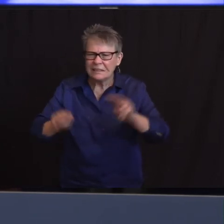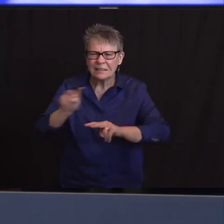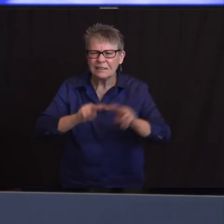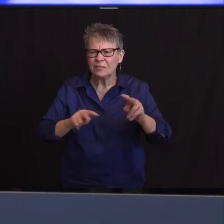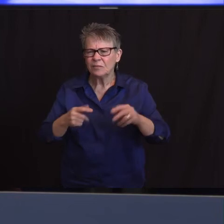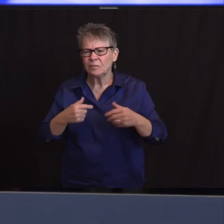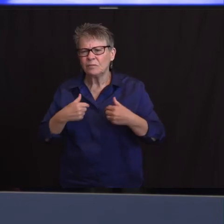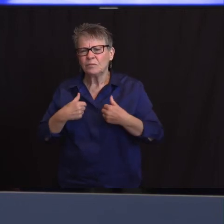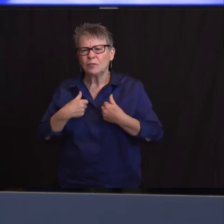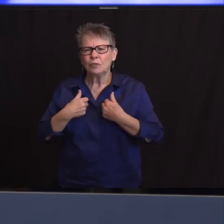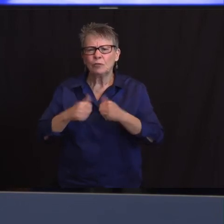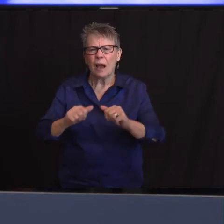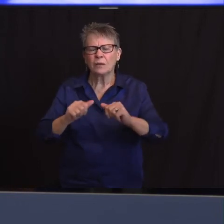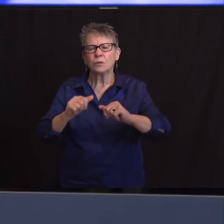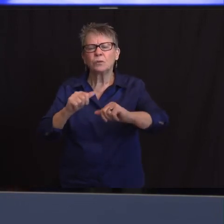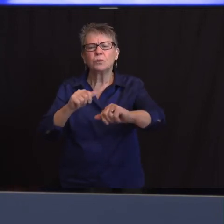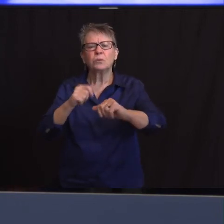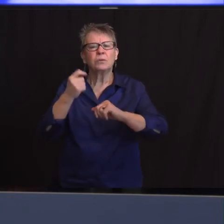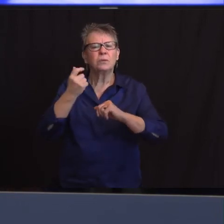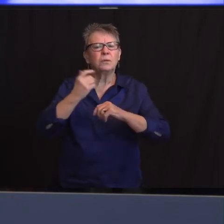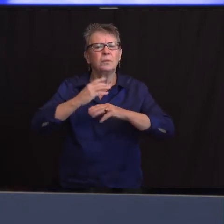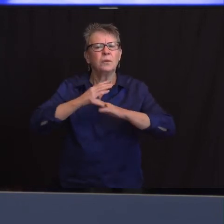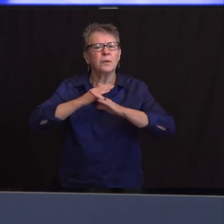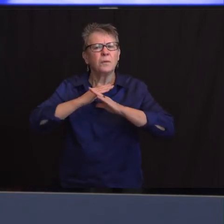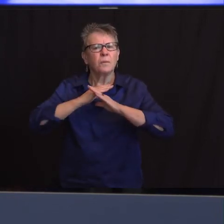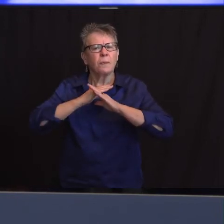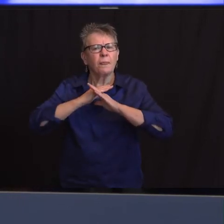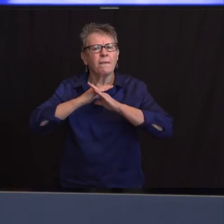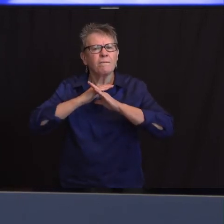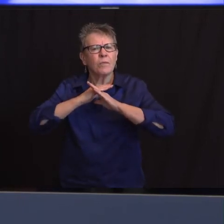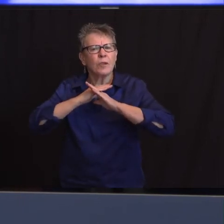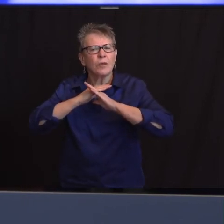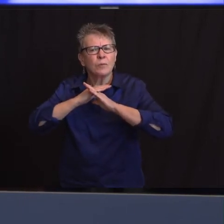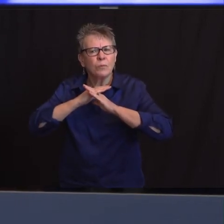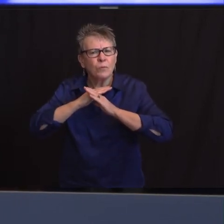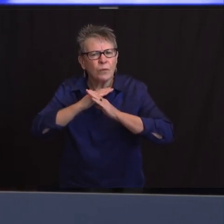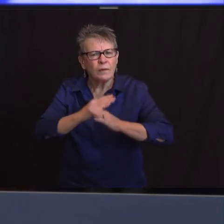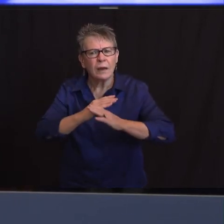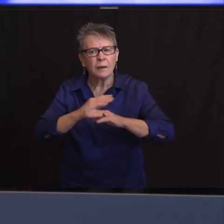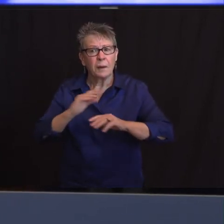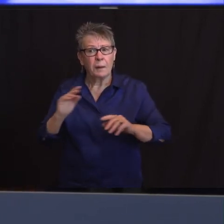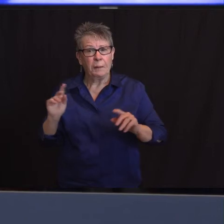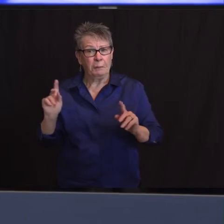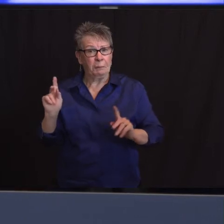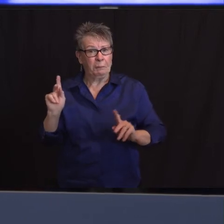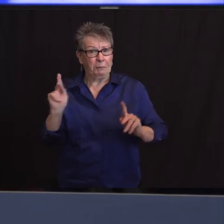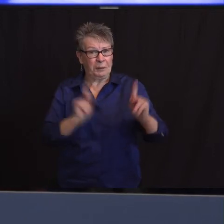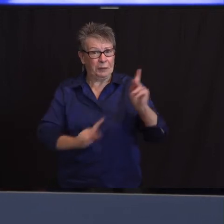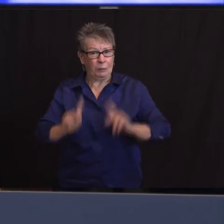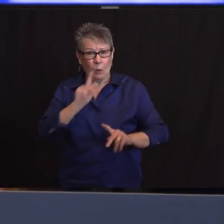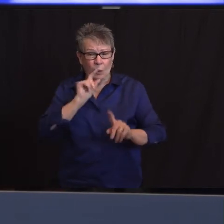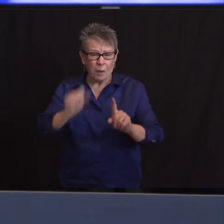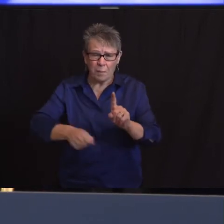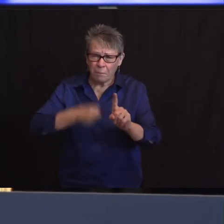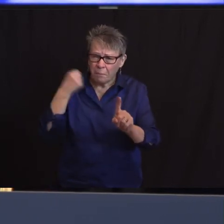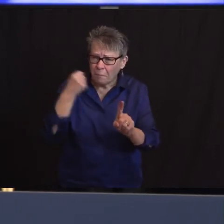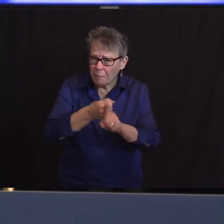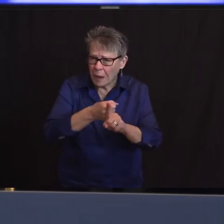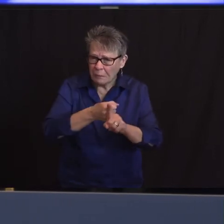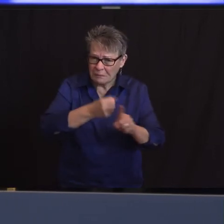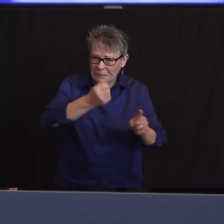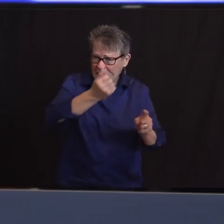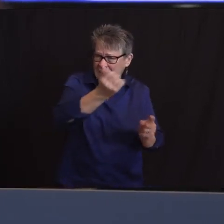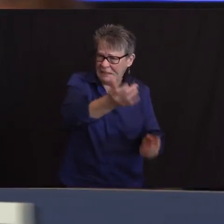first thing we'll look at is hospitalizations and deaths. I don't know if Dr. Tan can certainly add to